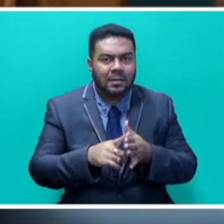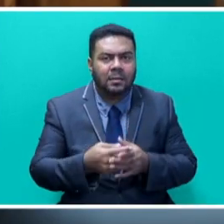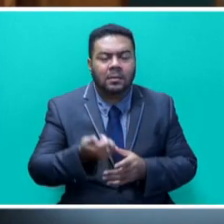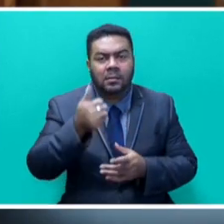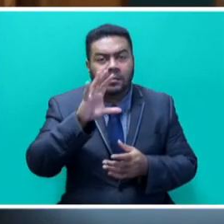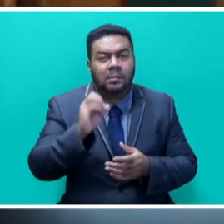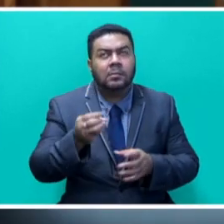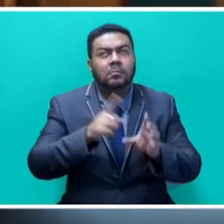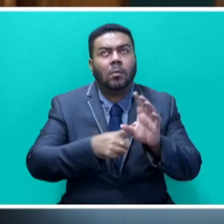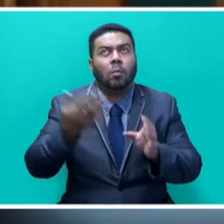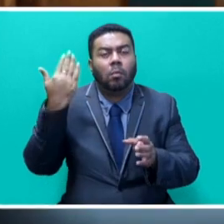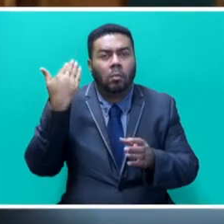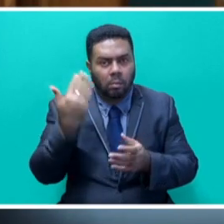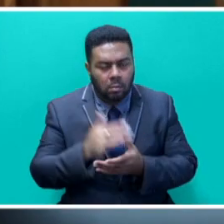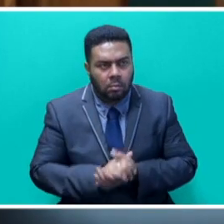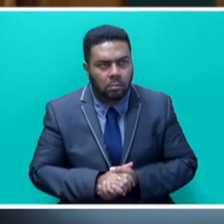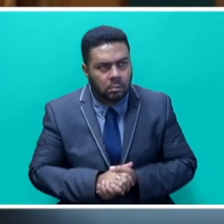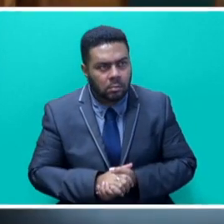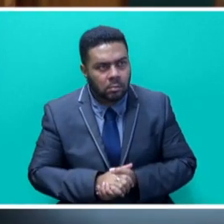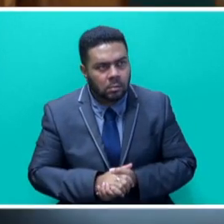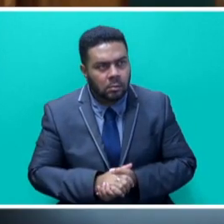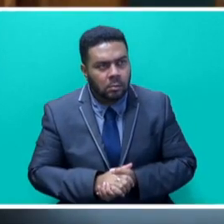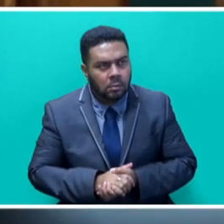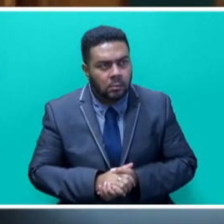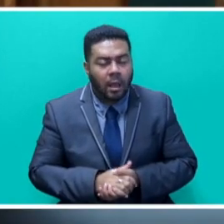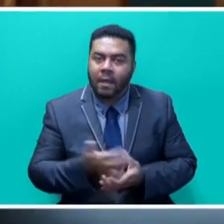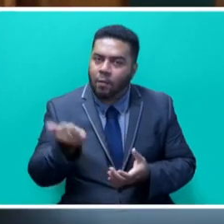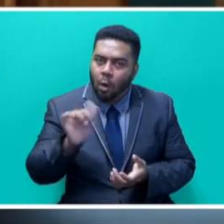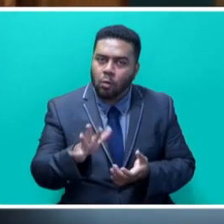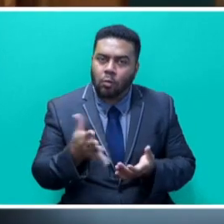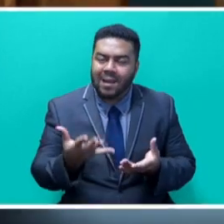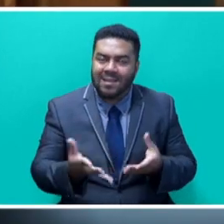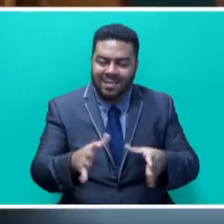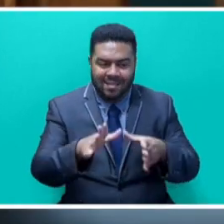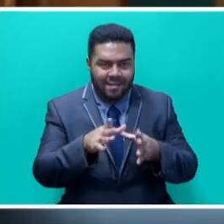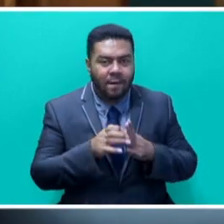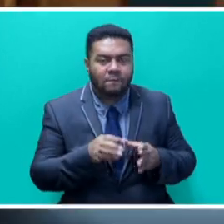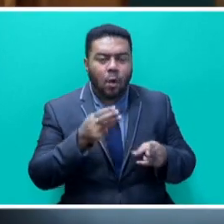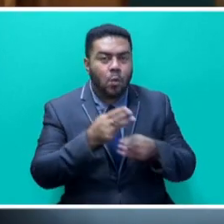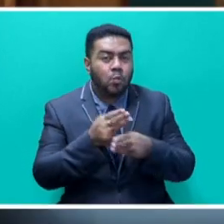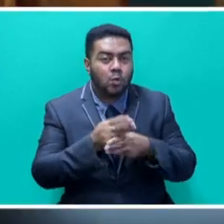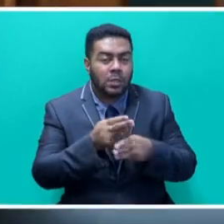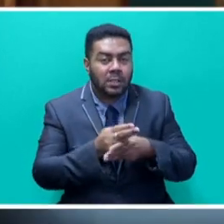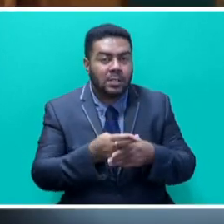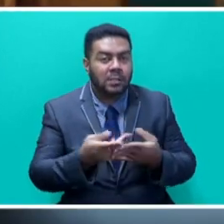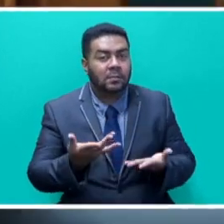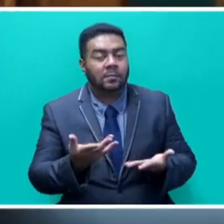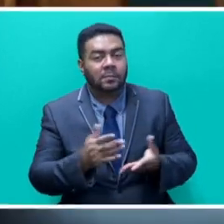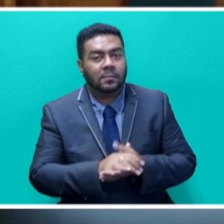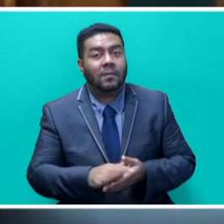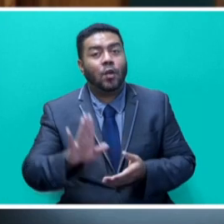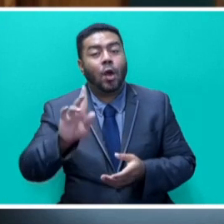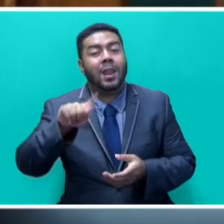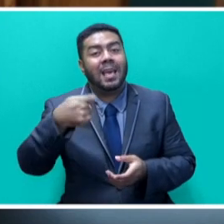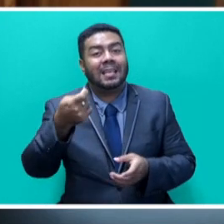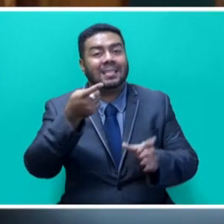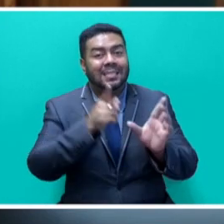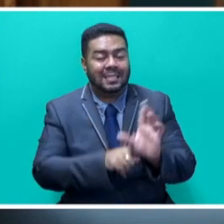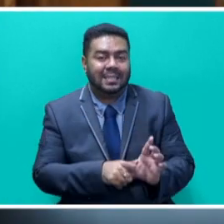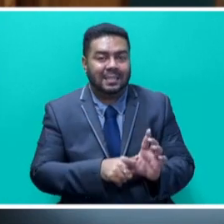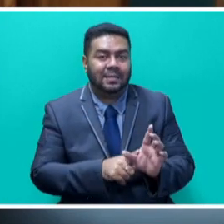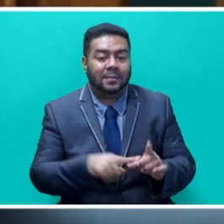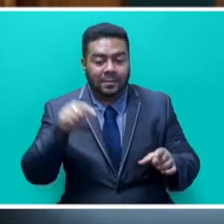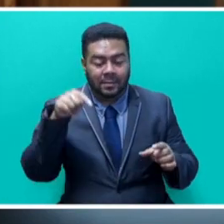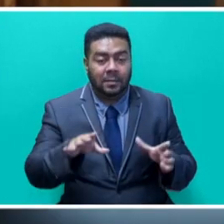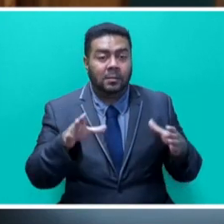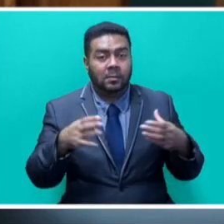Speaker, the group has already secured markets for its wood chips for next year. This gives the group the kind